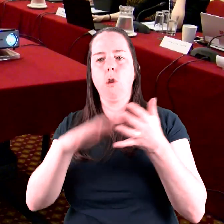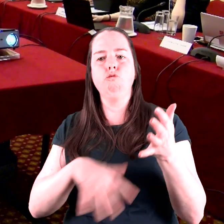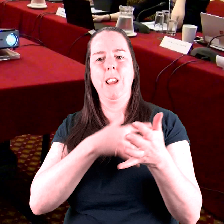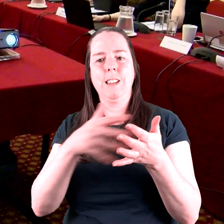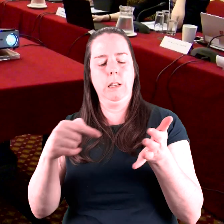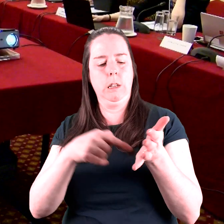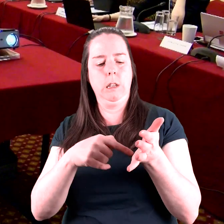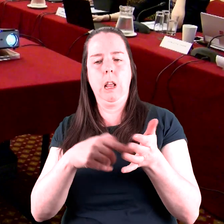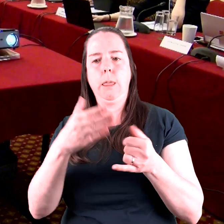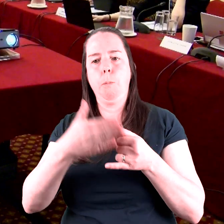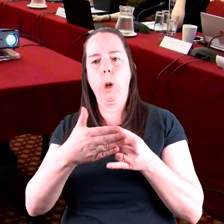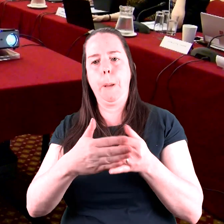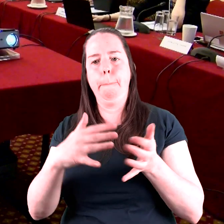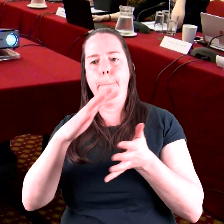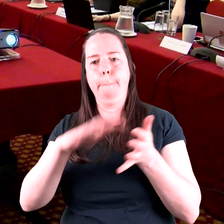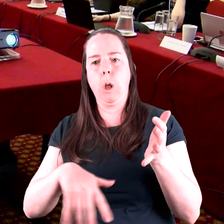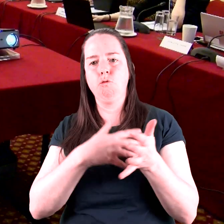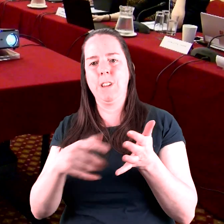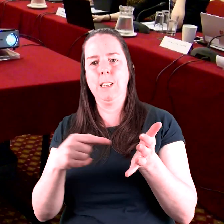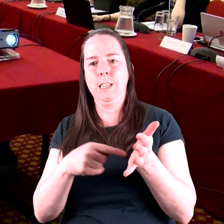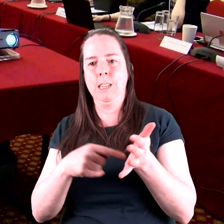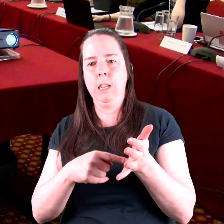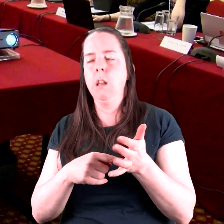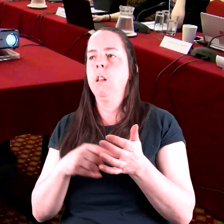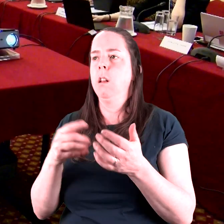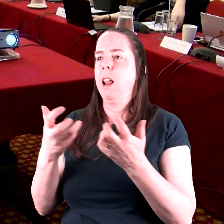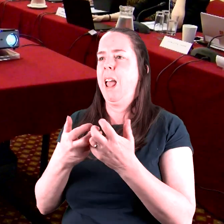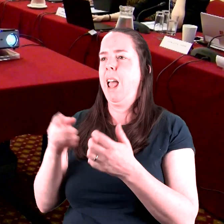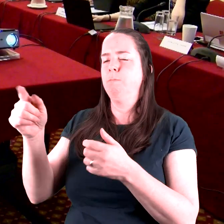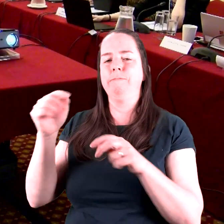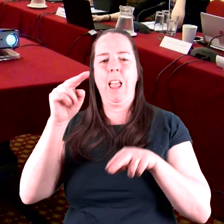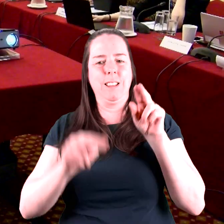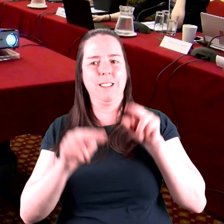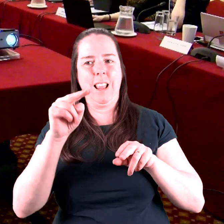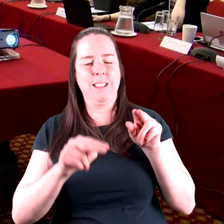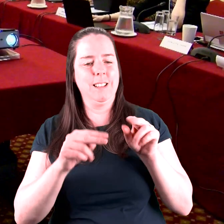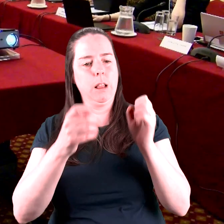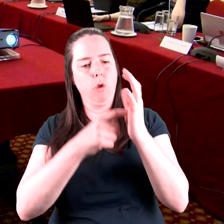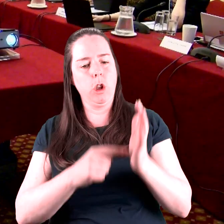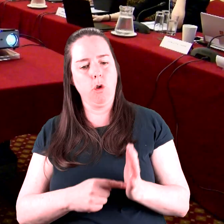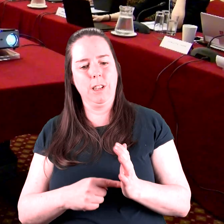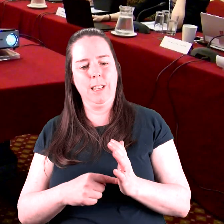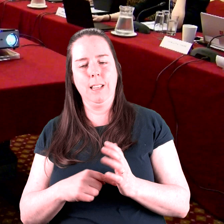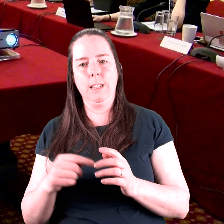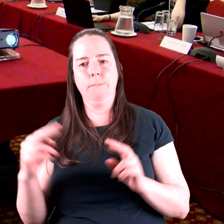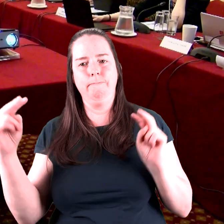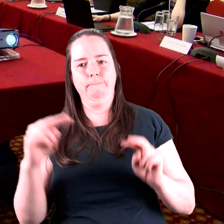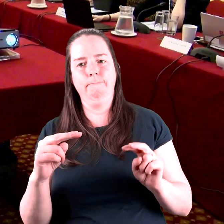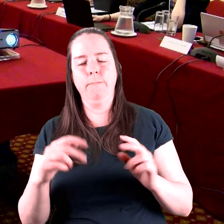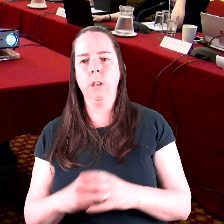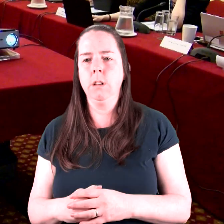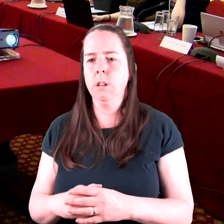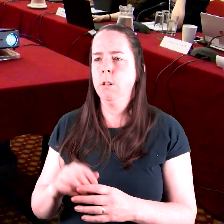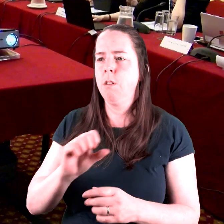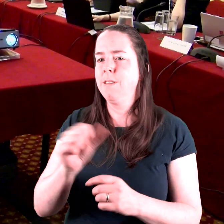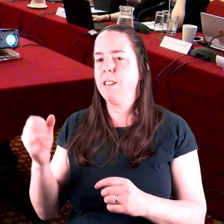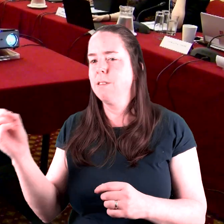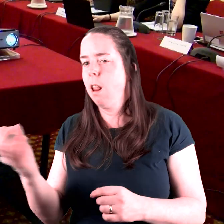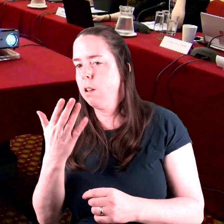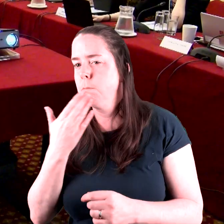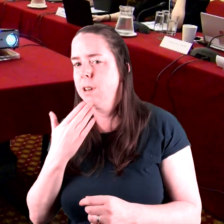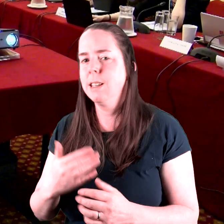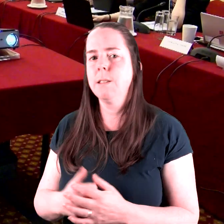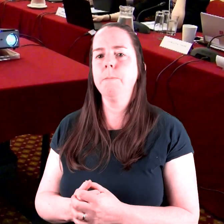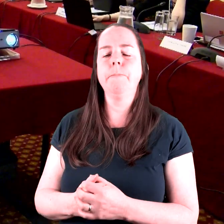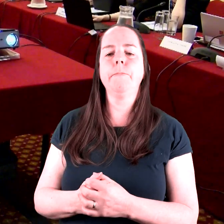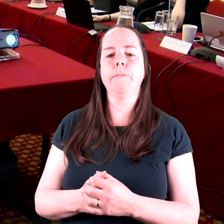of those. And you'll see the grid at the bottom and in the discussion document just shows how people rated those priorities. Would you mind just going